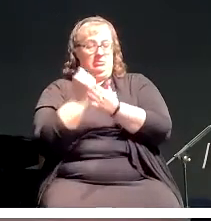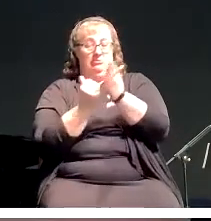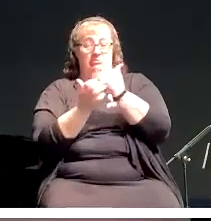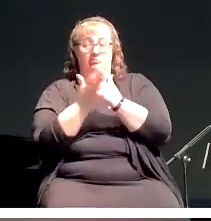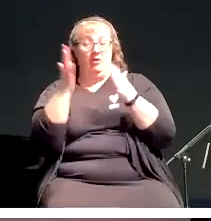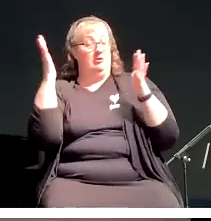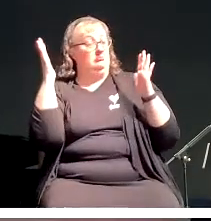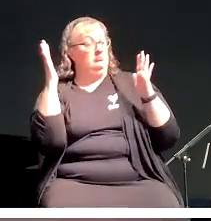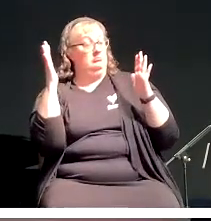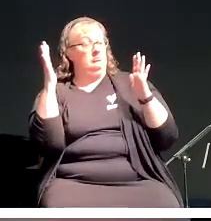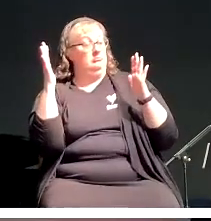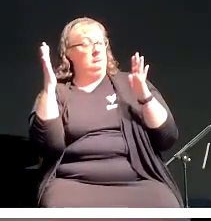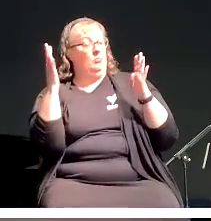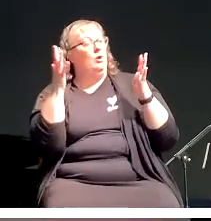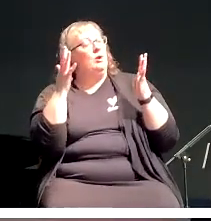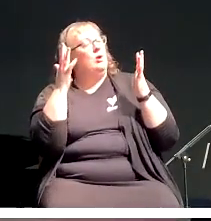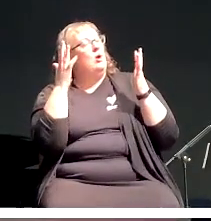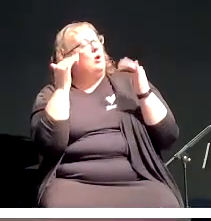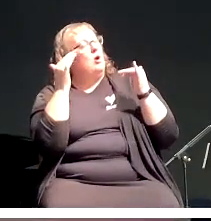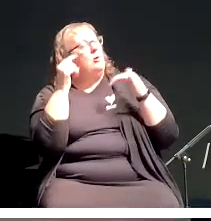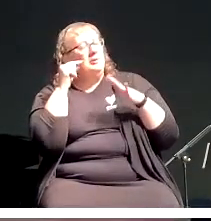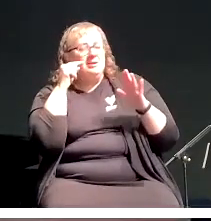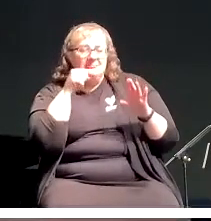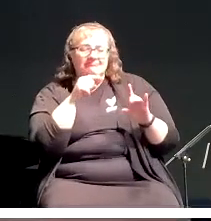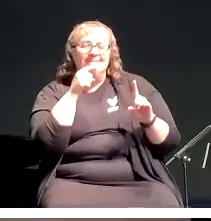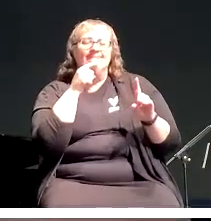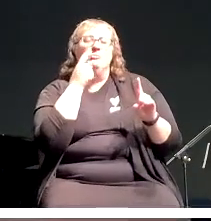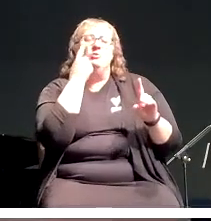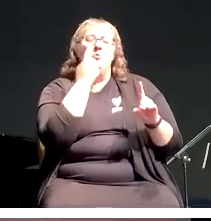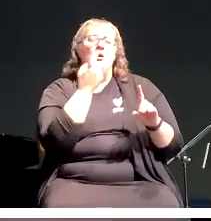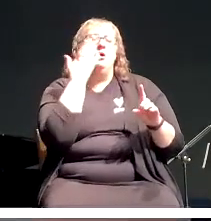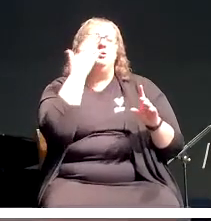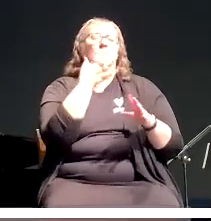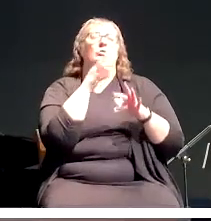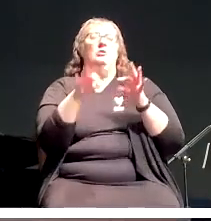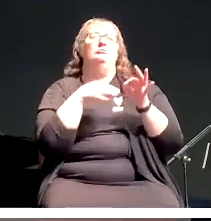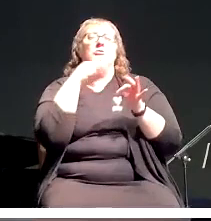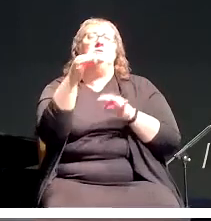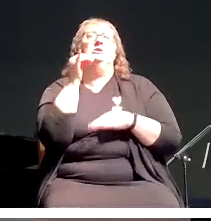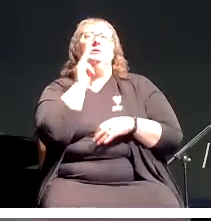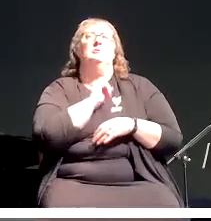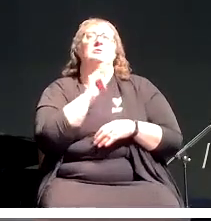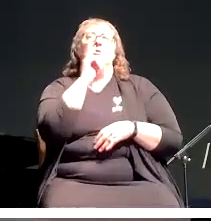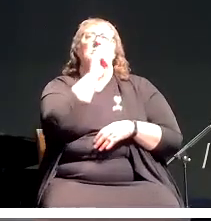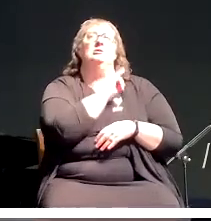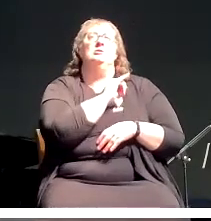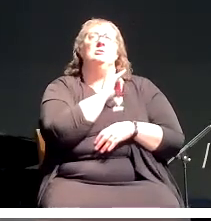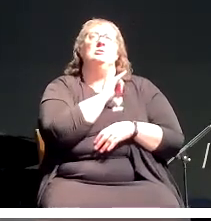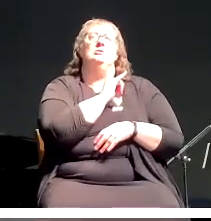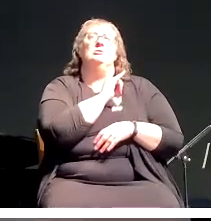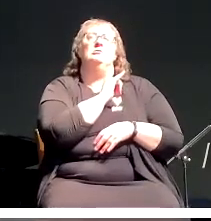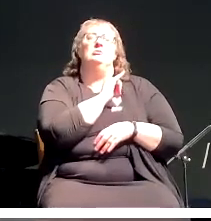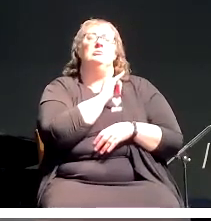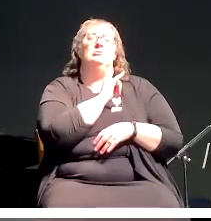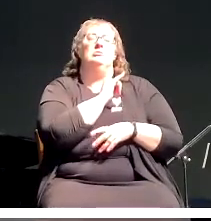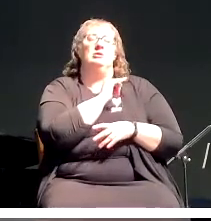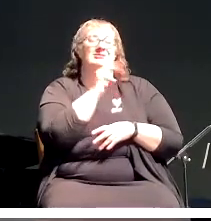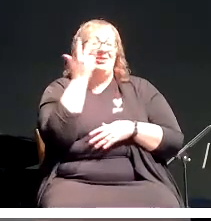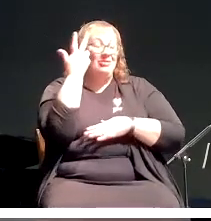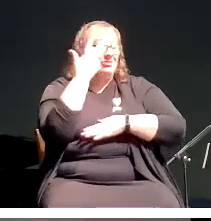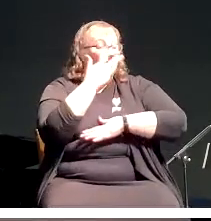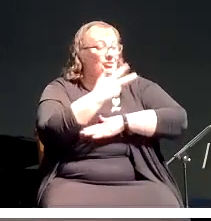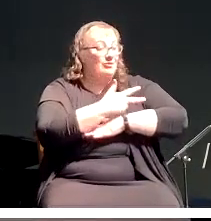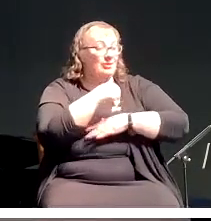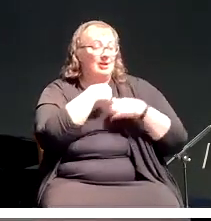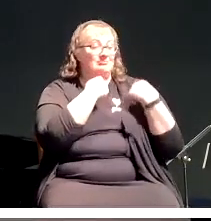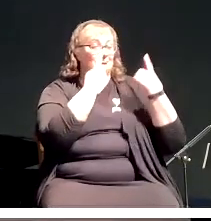him. But we had hoped that he was the one who was going to redeem Israel. And what is more, it is the third day